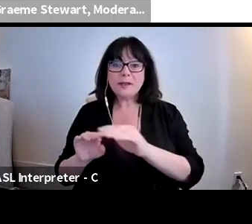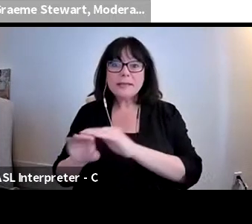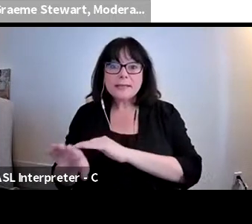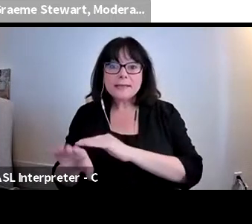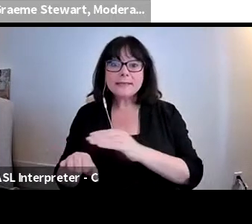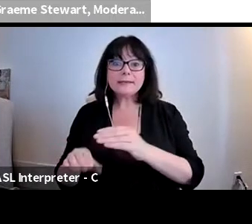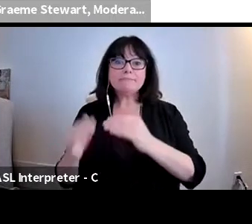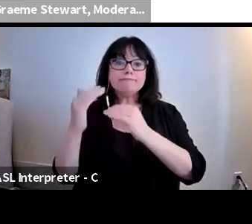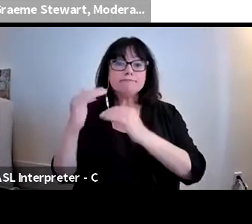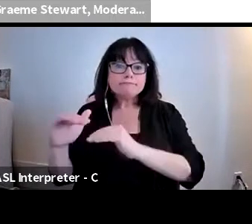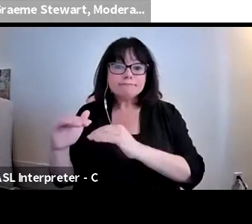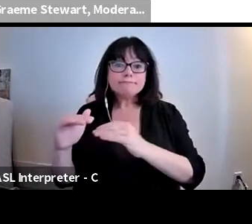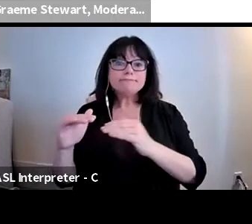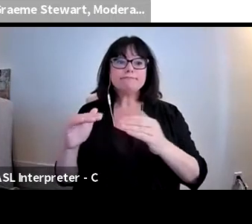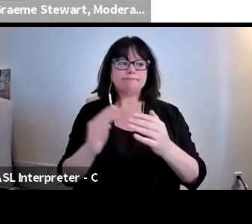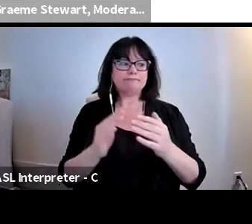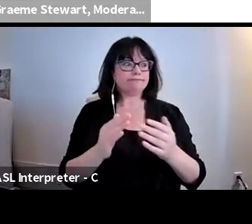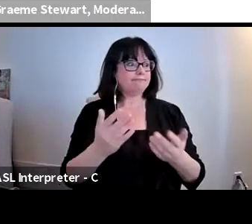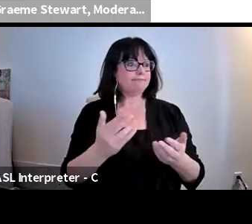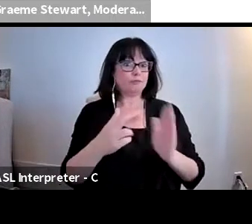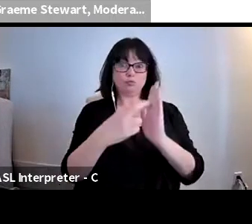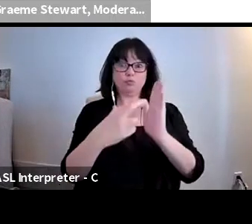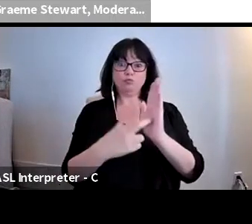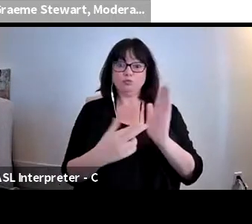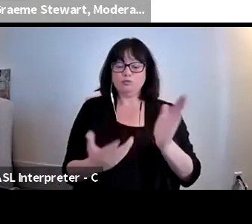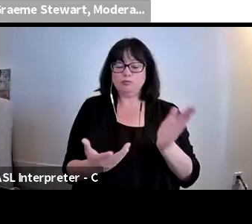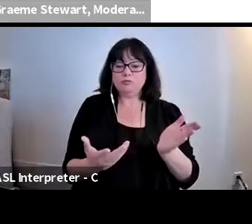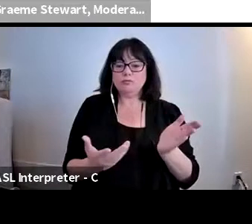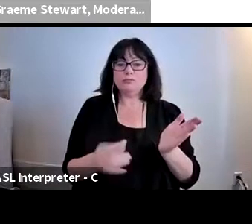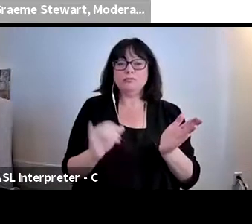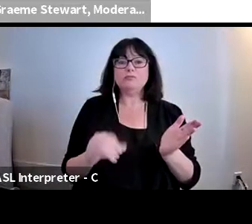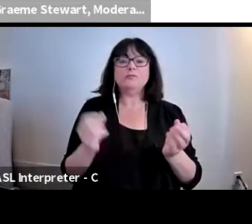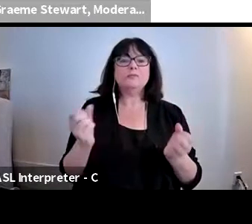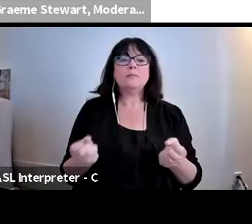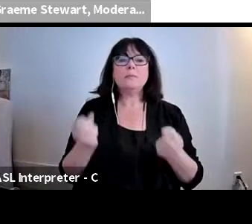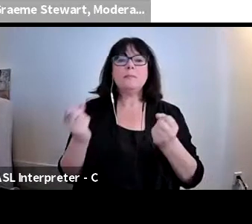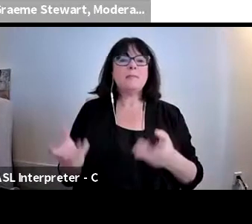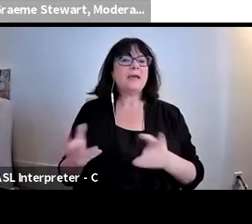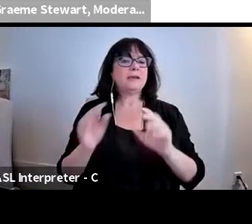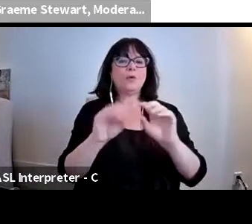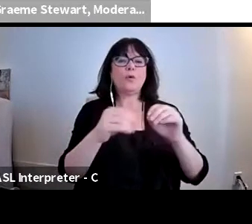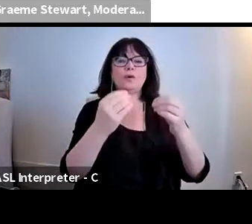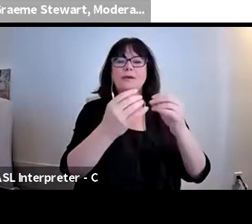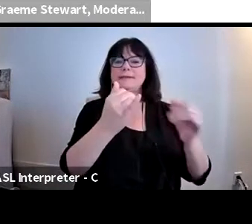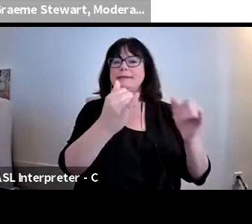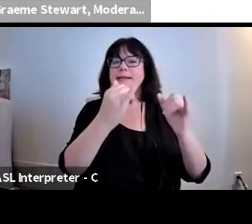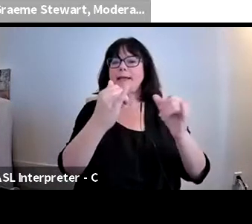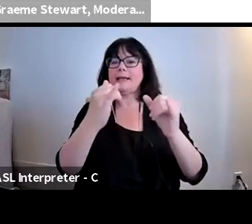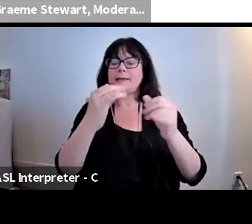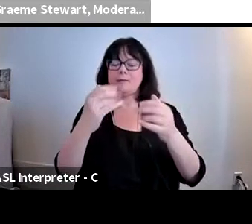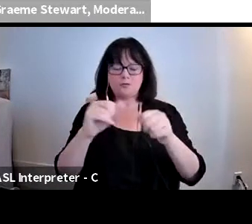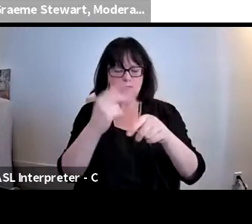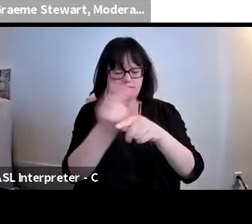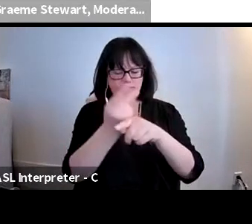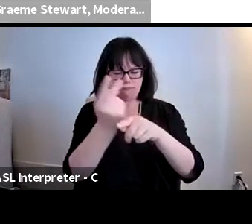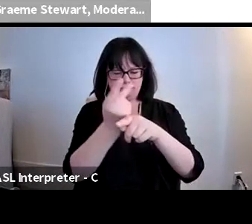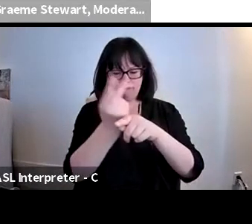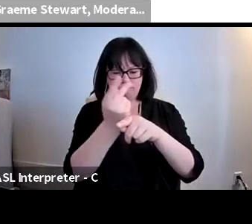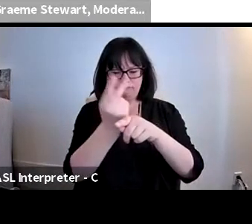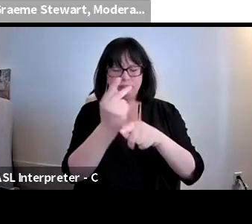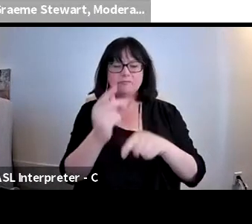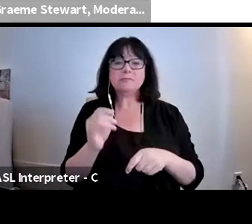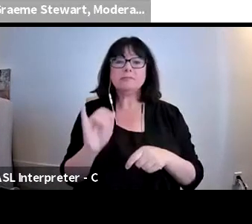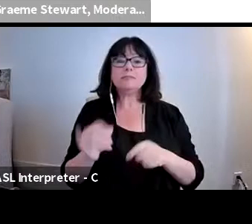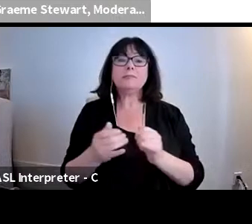that many institutions, many organizations are in the same situation we are, of really trying to work out exactly